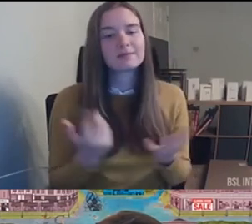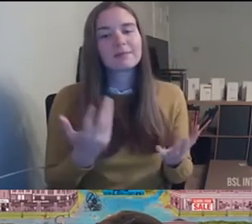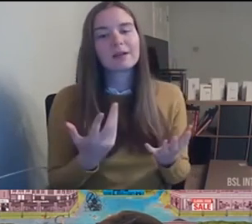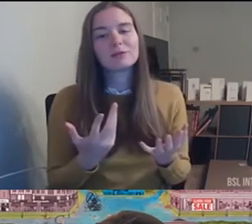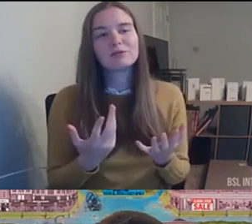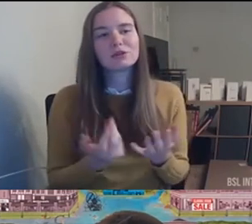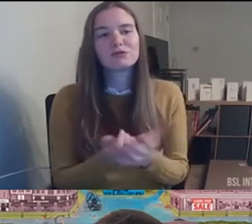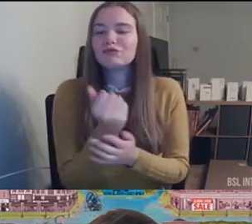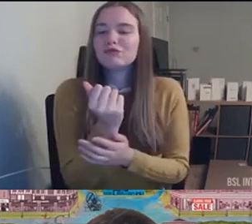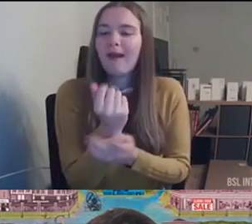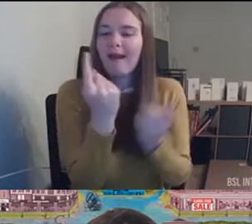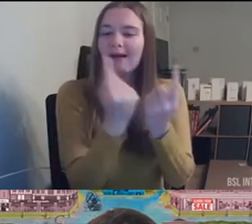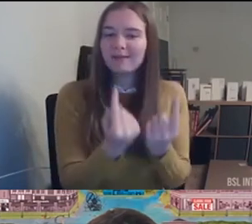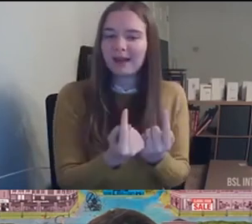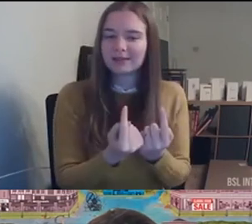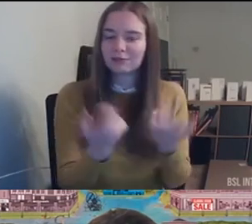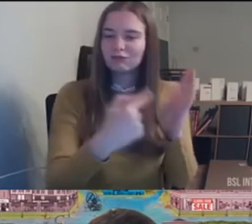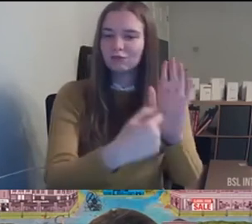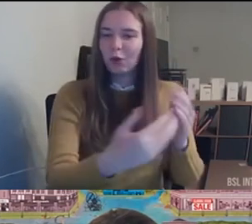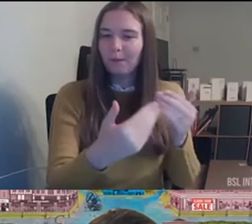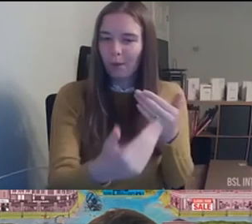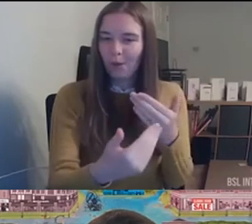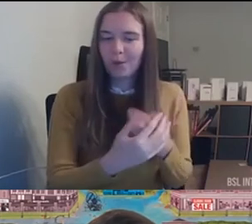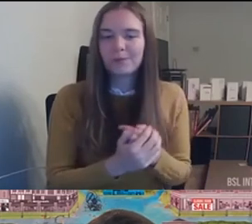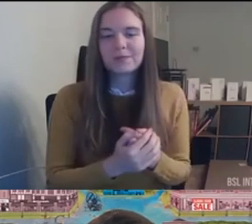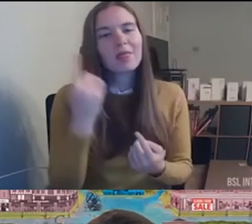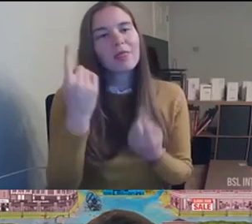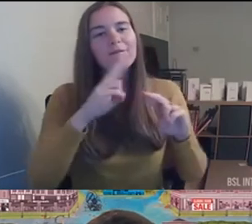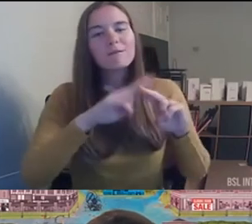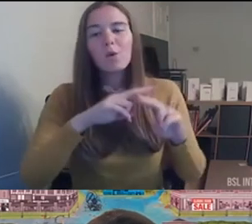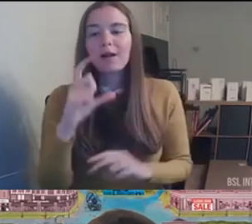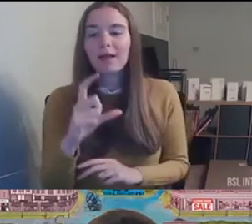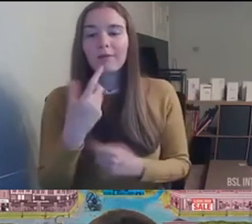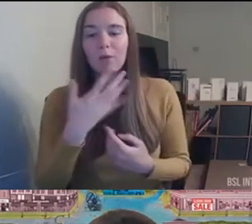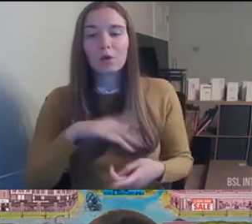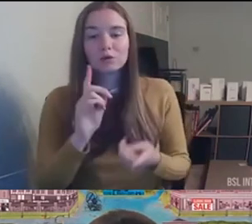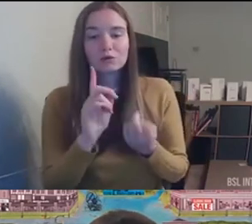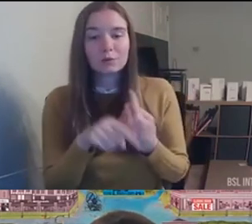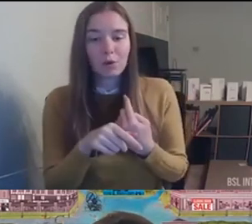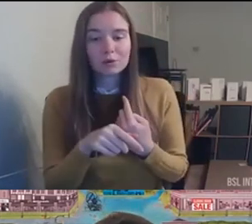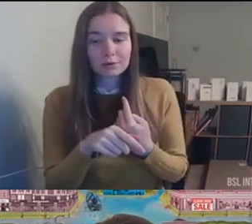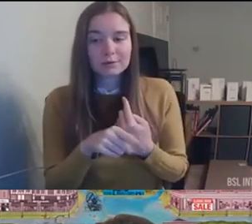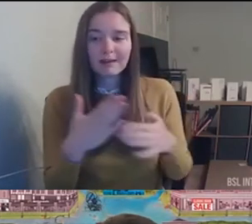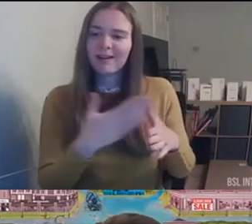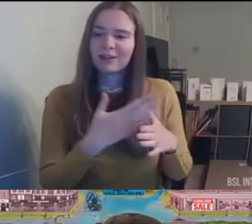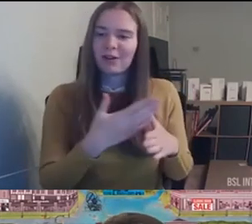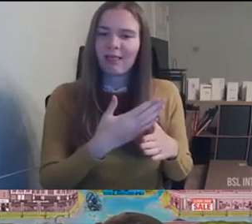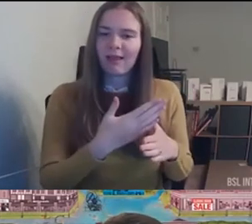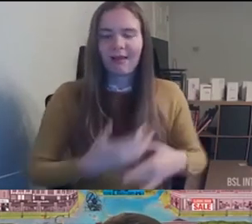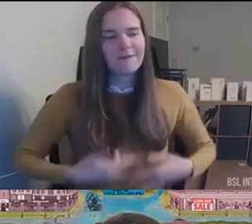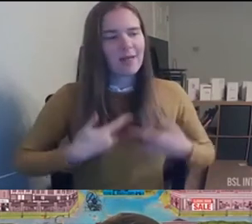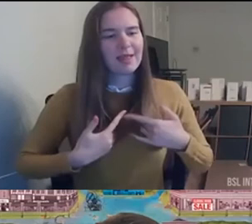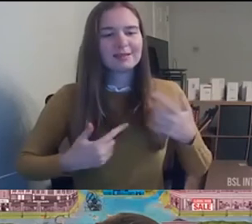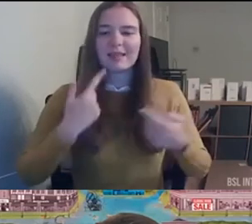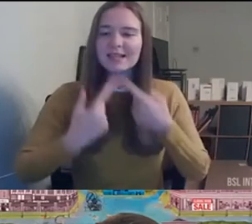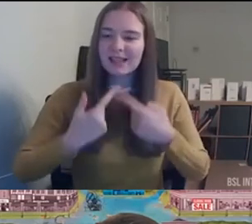the artifact. I wondered, Fiona and Claire, if you want to respond initially, it feels like the data centers and the data itself